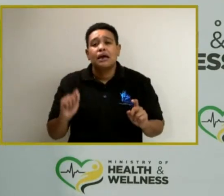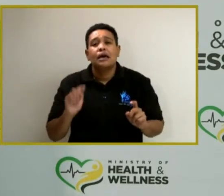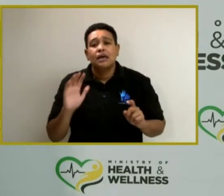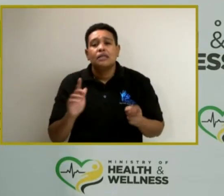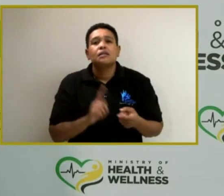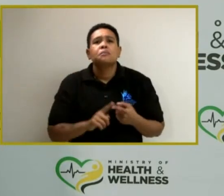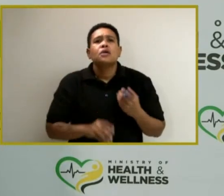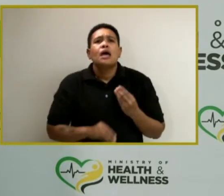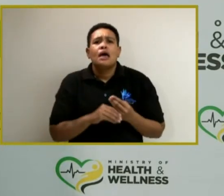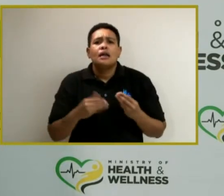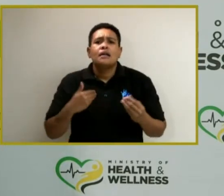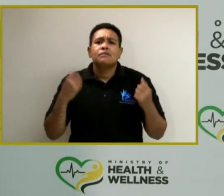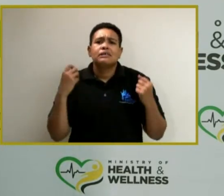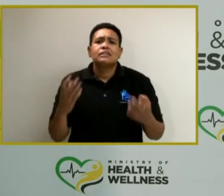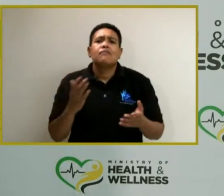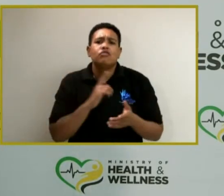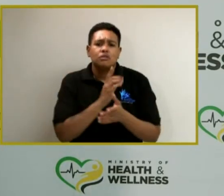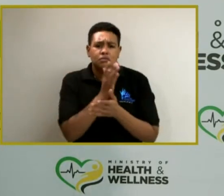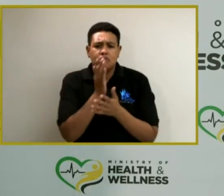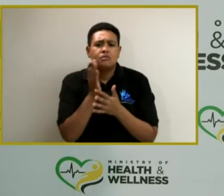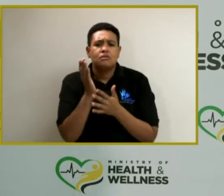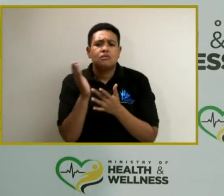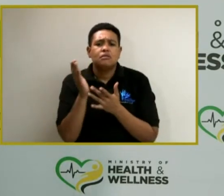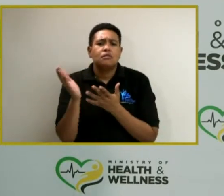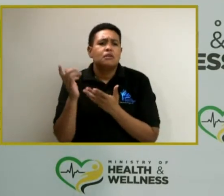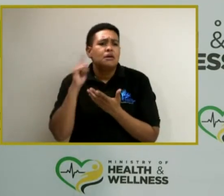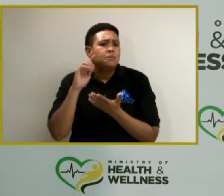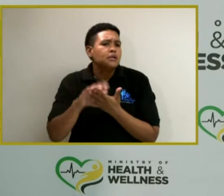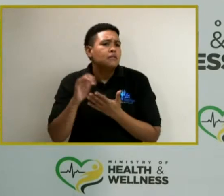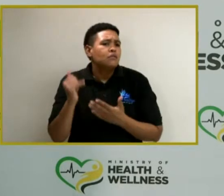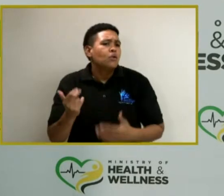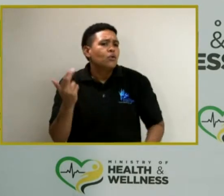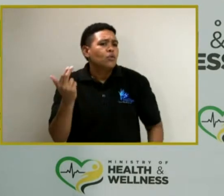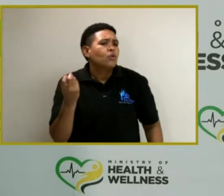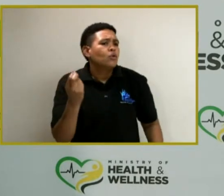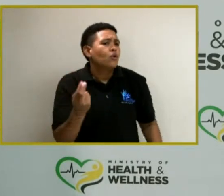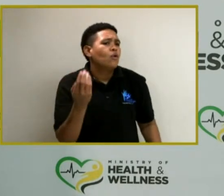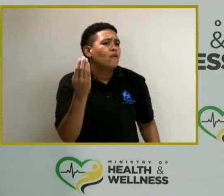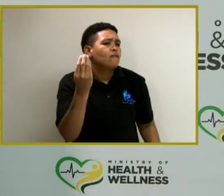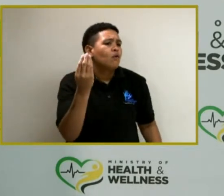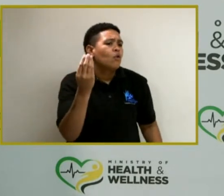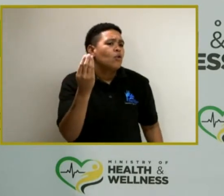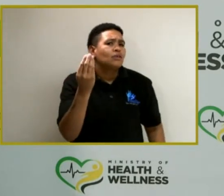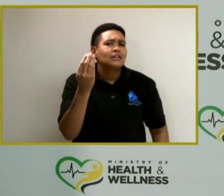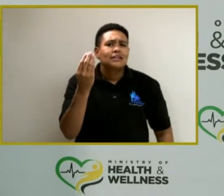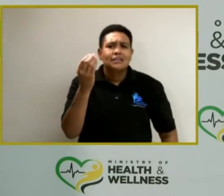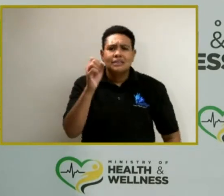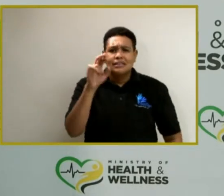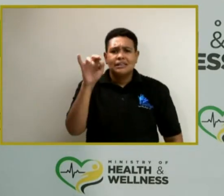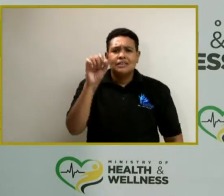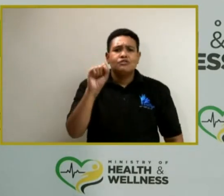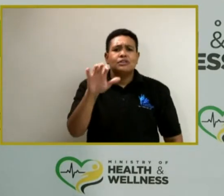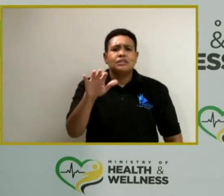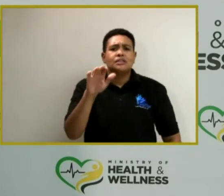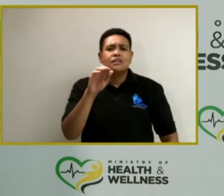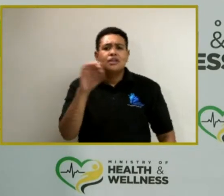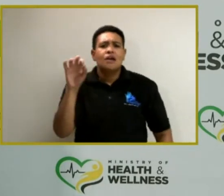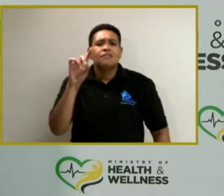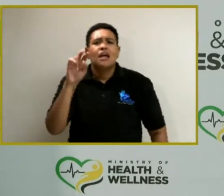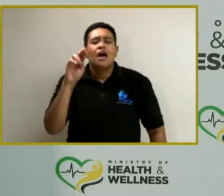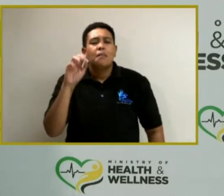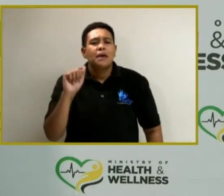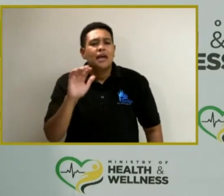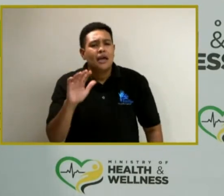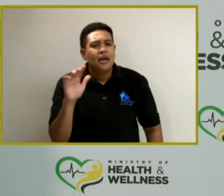and I've had several series. I believe we're now on the 13th or 14th series of the